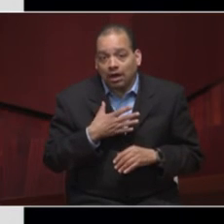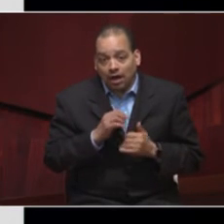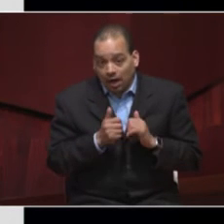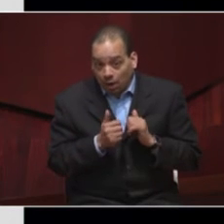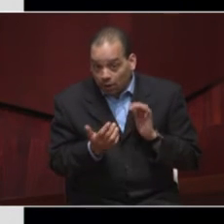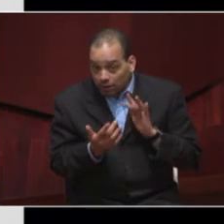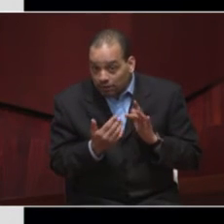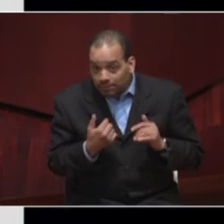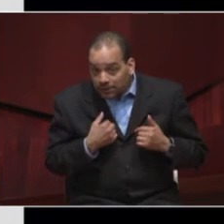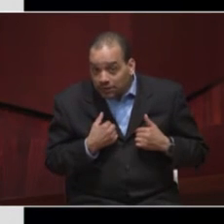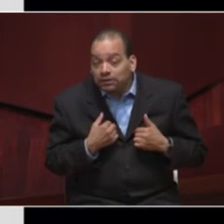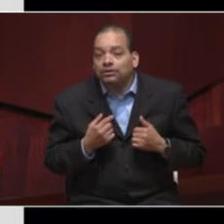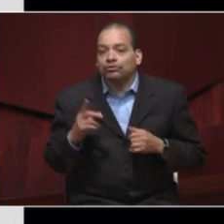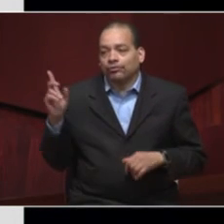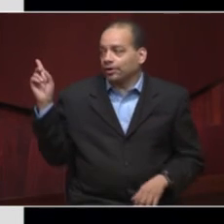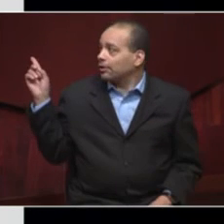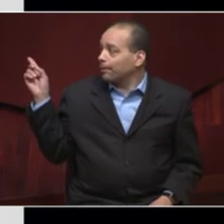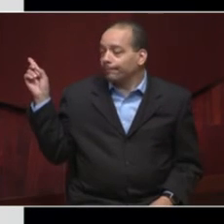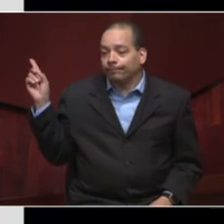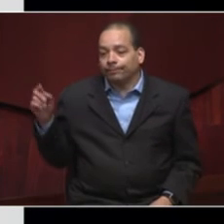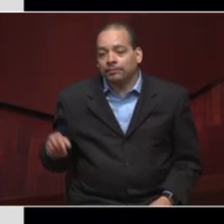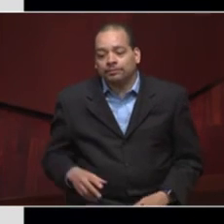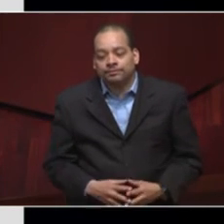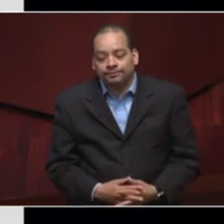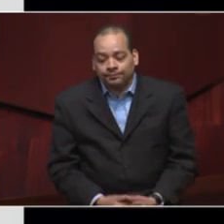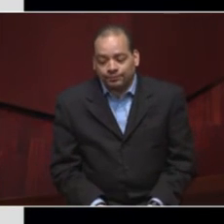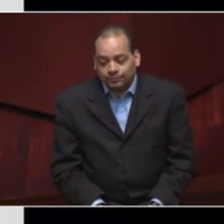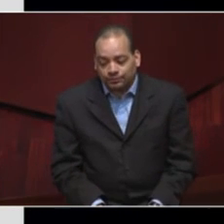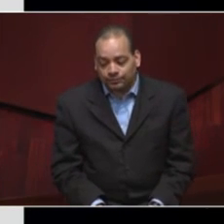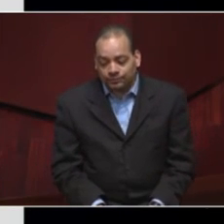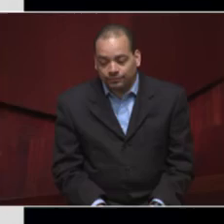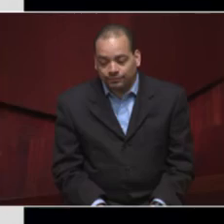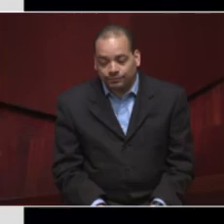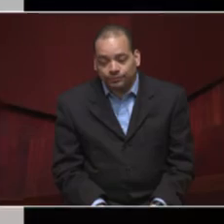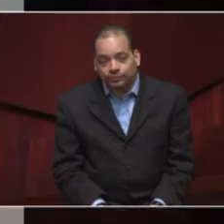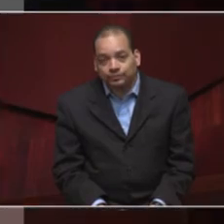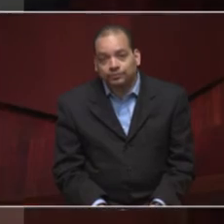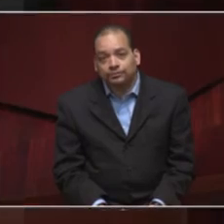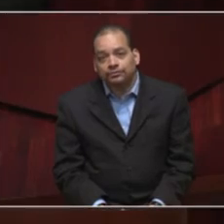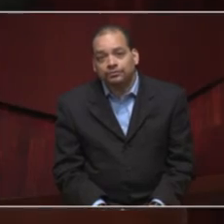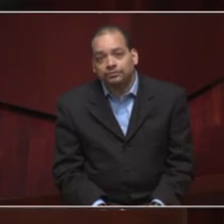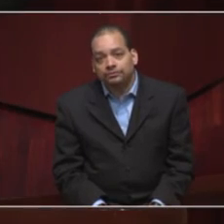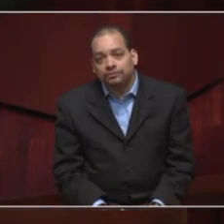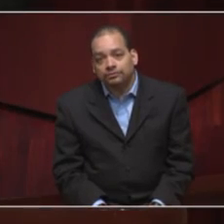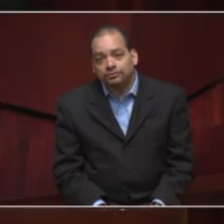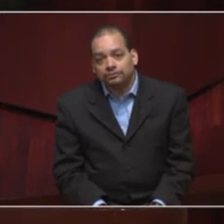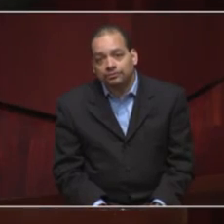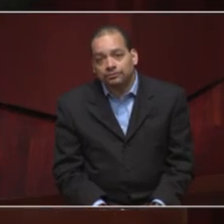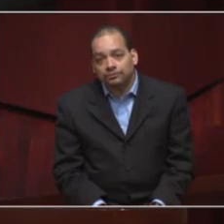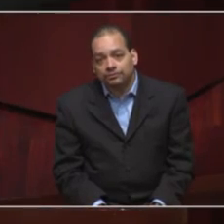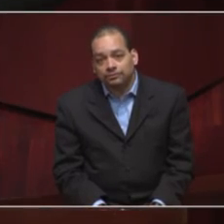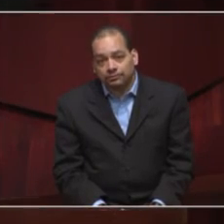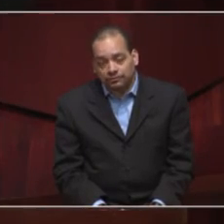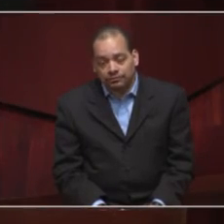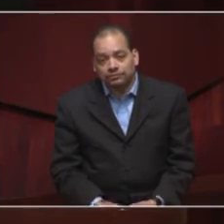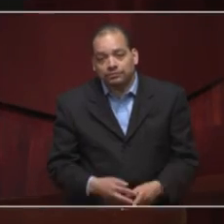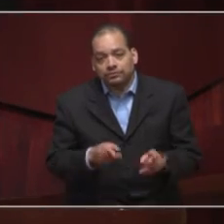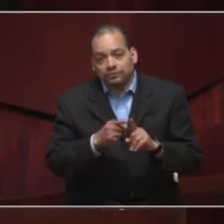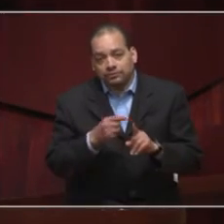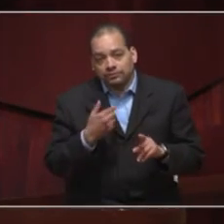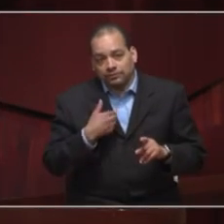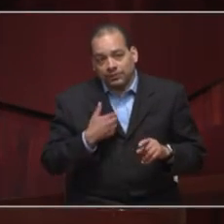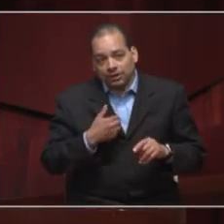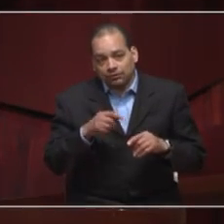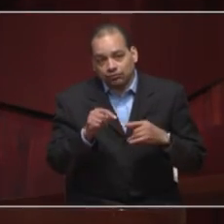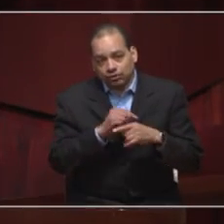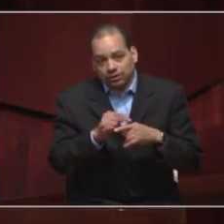information. You were also given some information about ARCIS. Here's a little brochure about all our ARCIS training videos, some